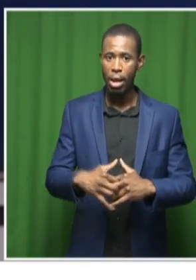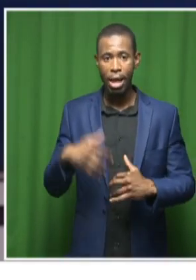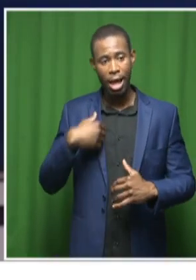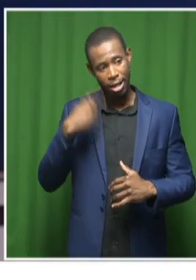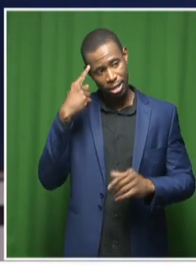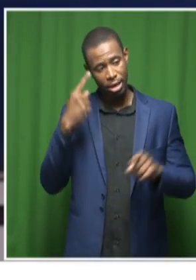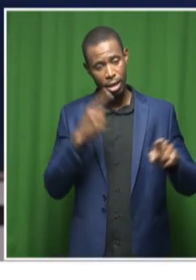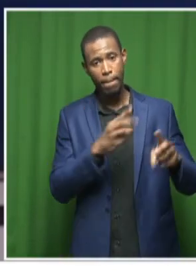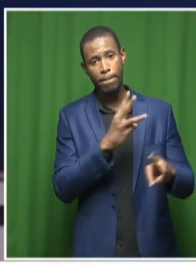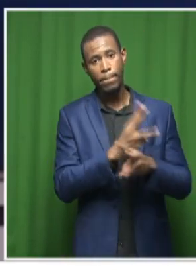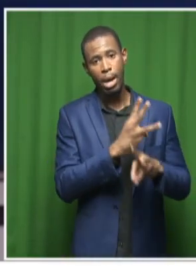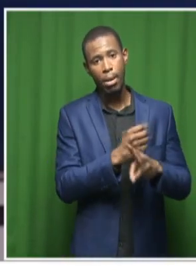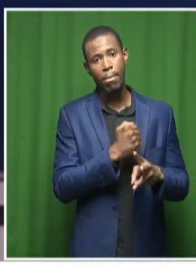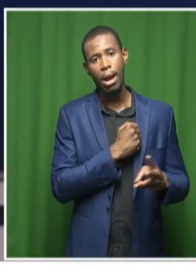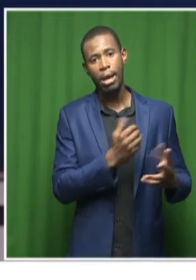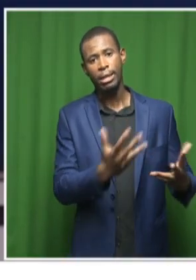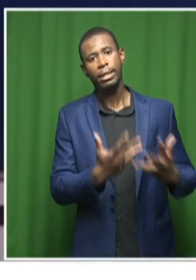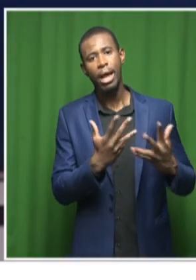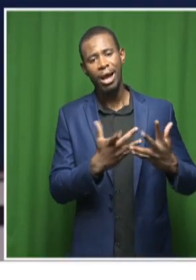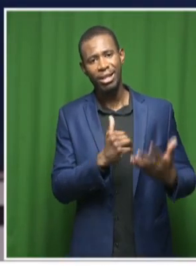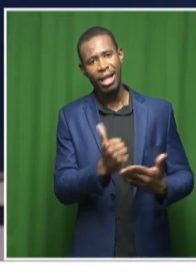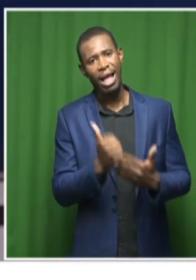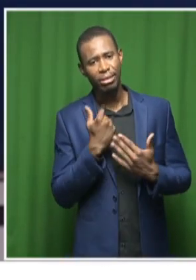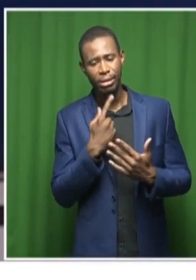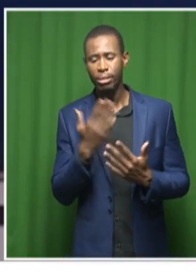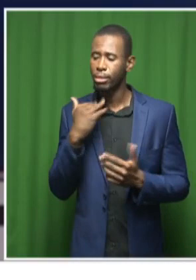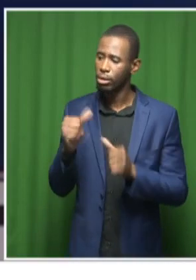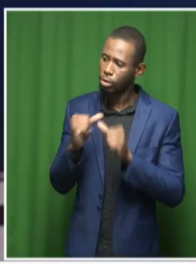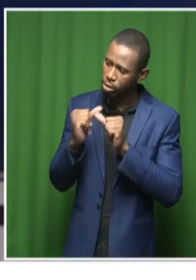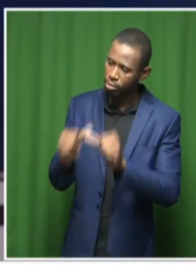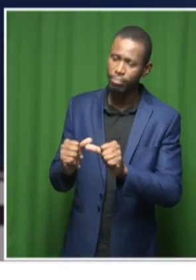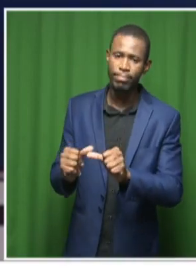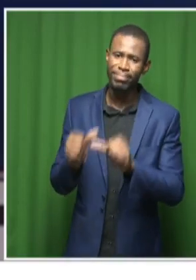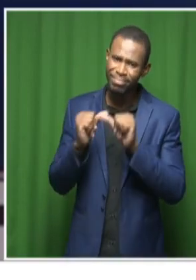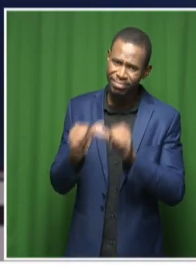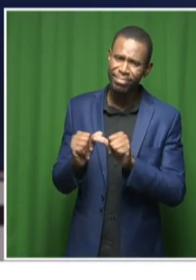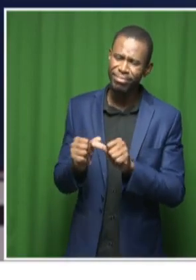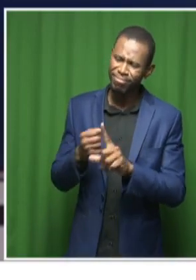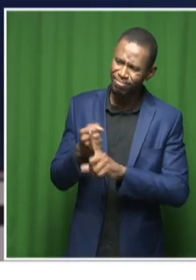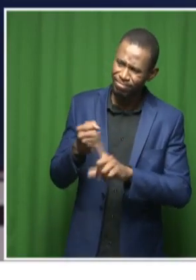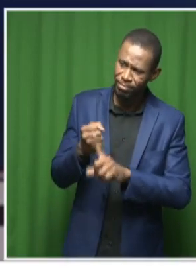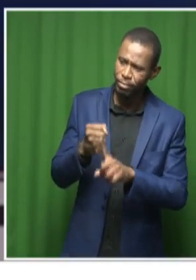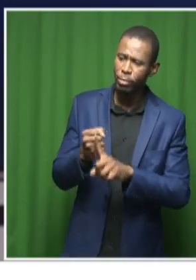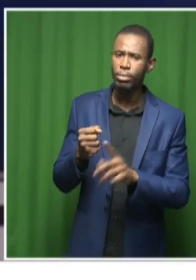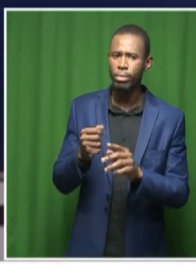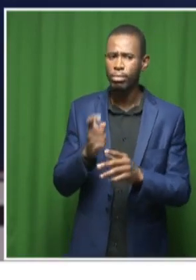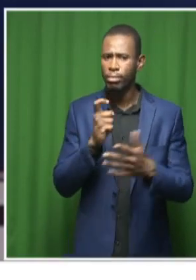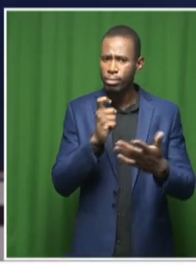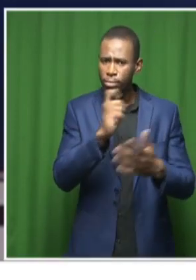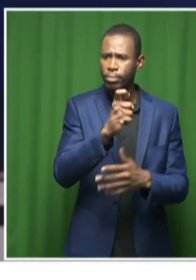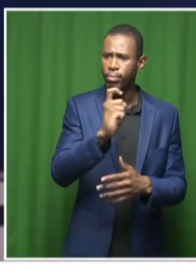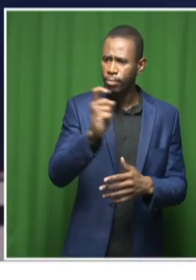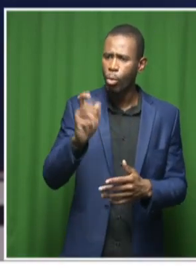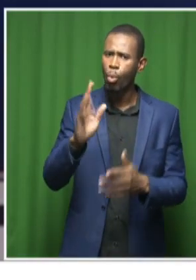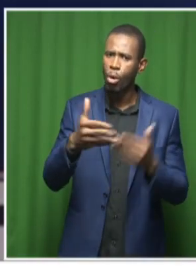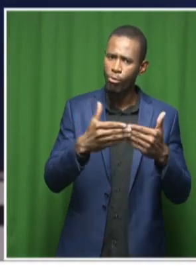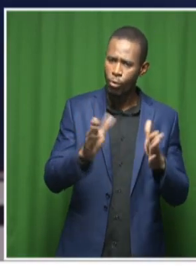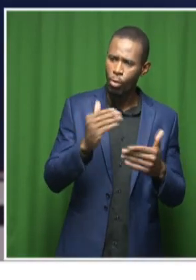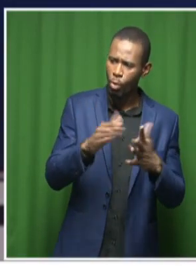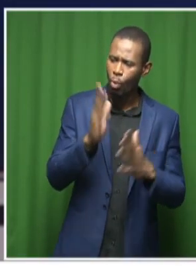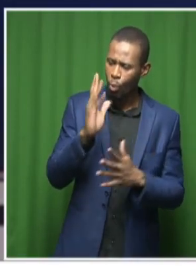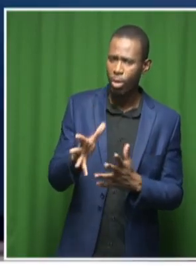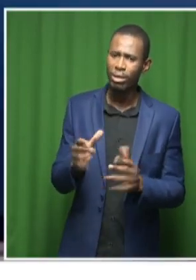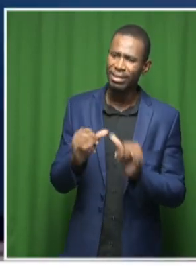said, man, just keep going. You're doing something with purpose. Just keep knocking. The doors will open, keep knocking, keep knocking. Oh, yes.